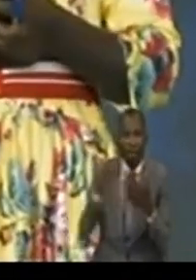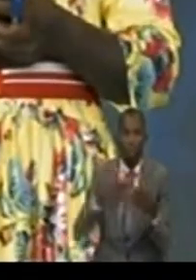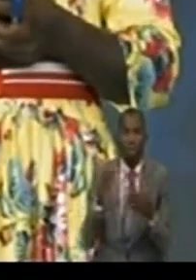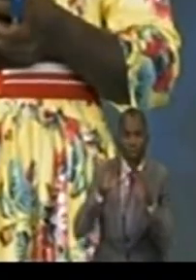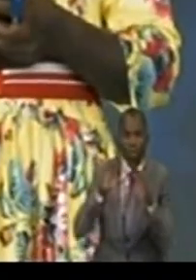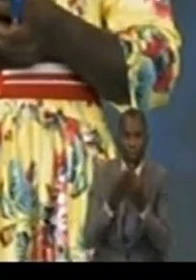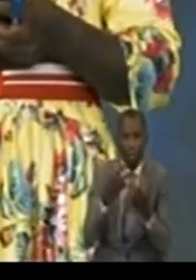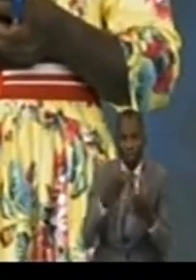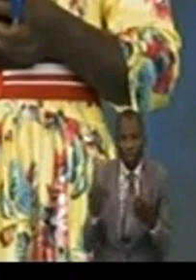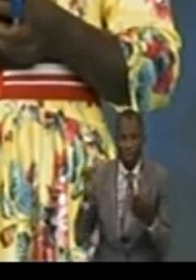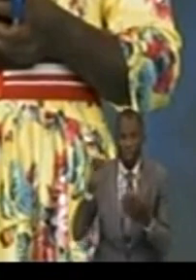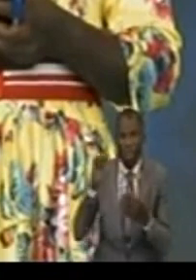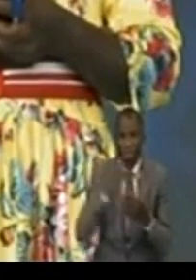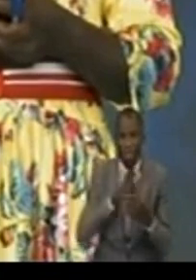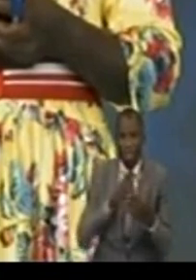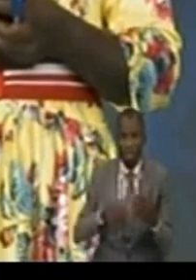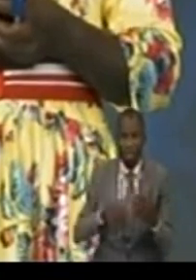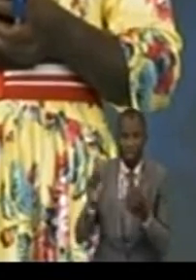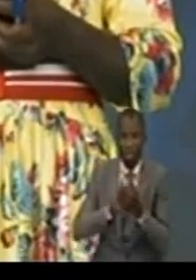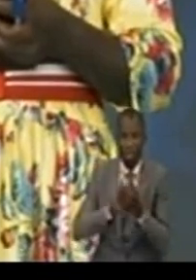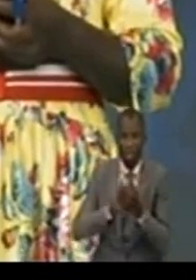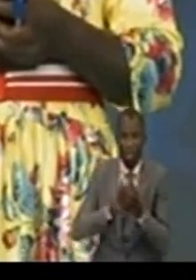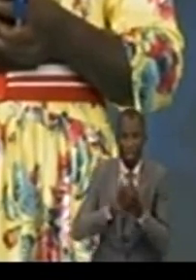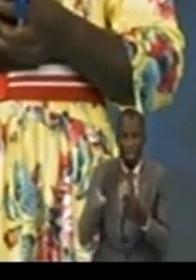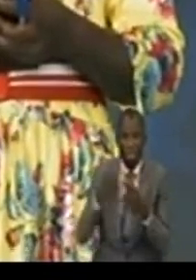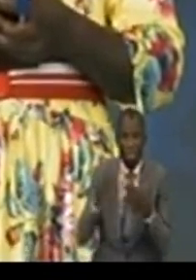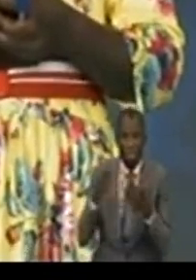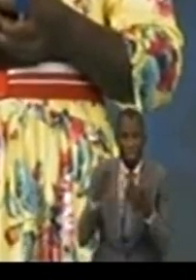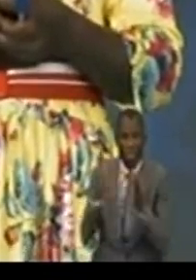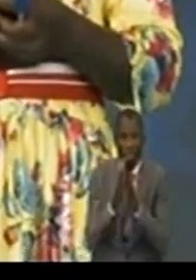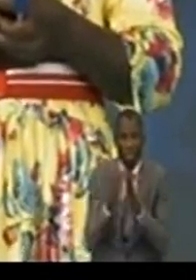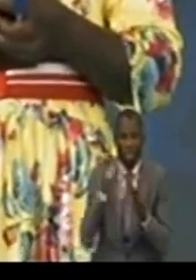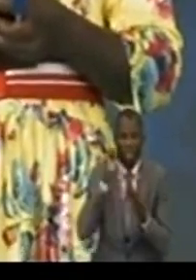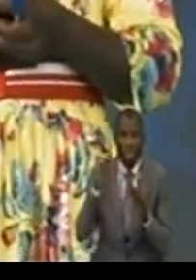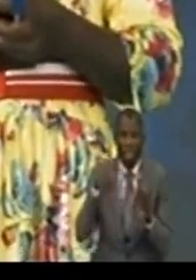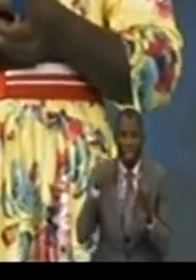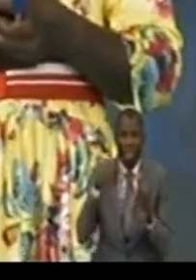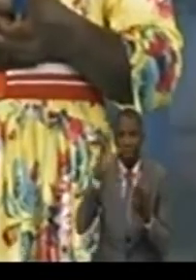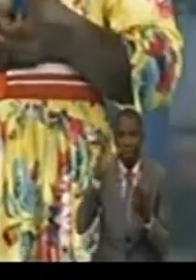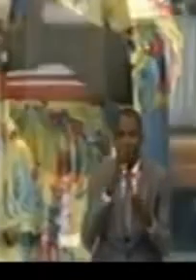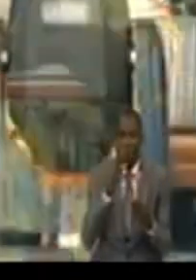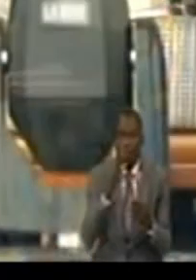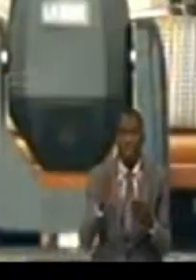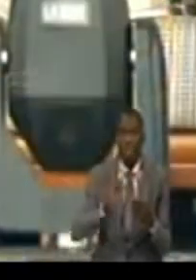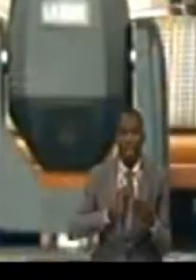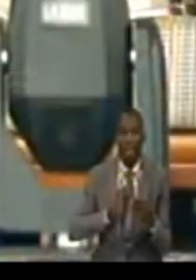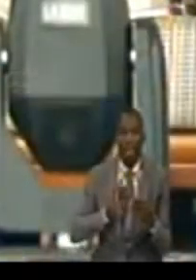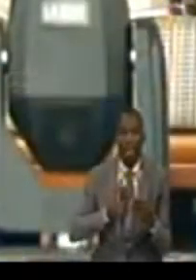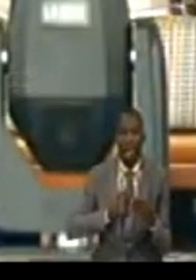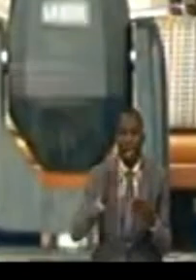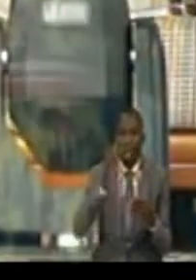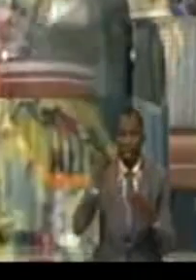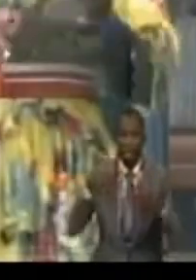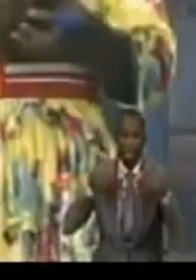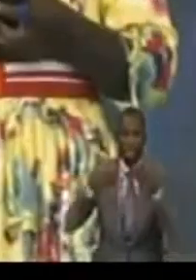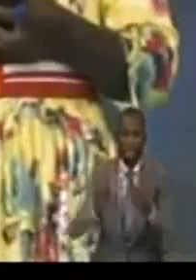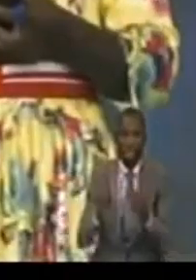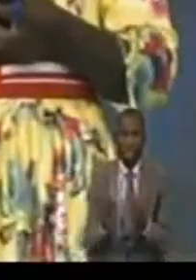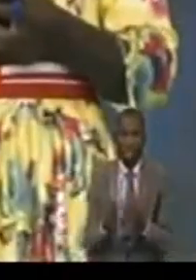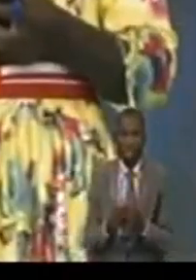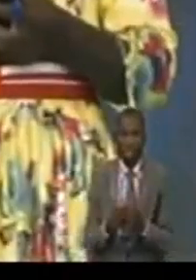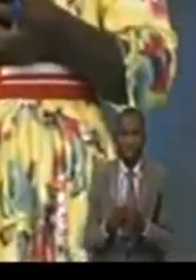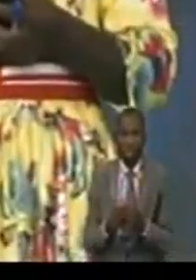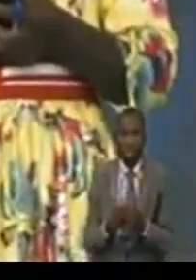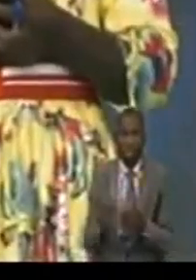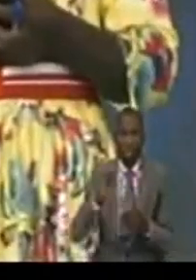me, say, mommy, I'm healed. I said, praise the Lord. Praise the Lord. I didn't come for the